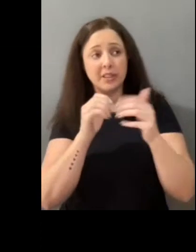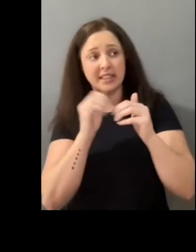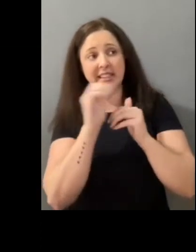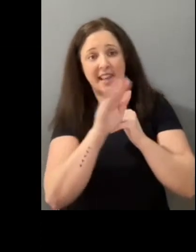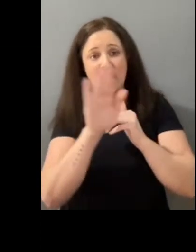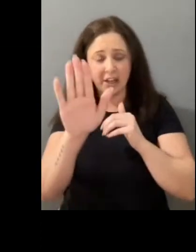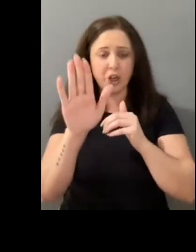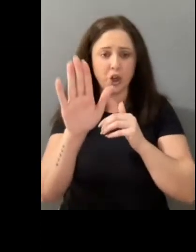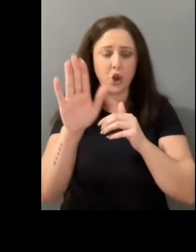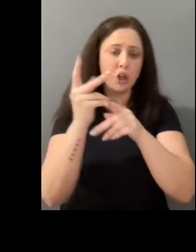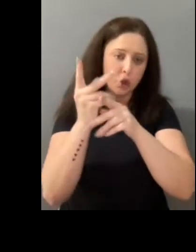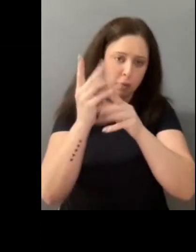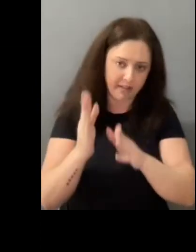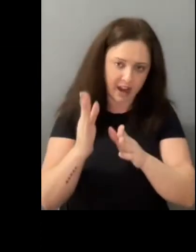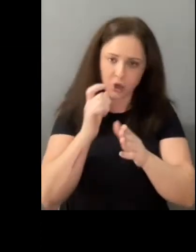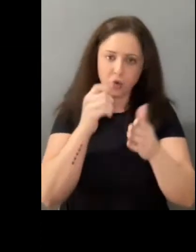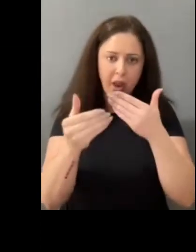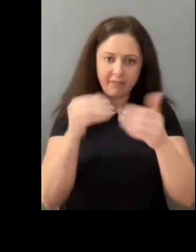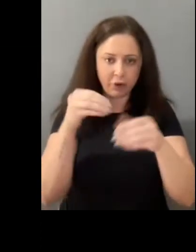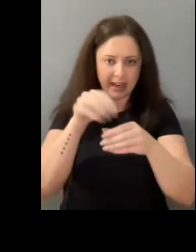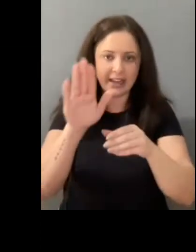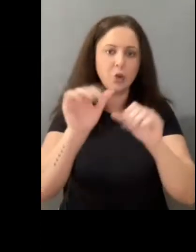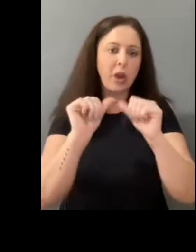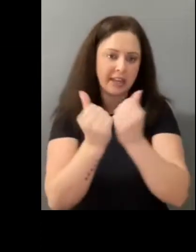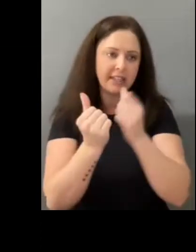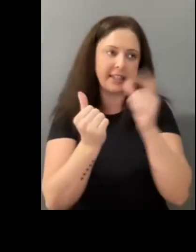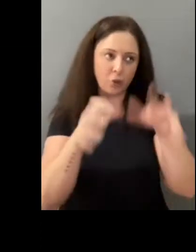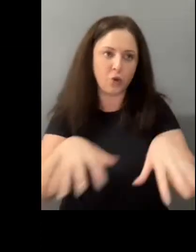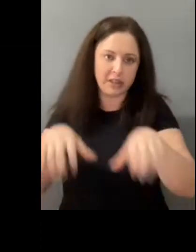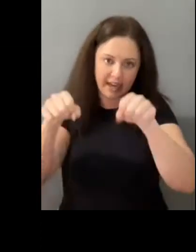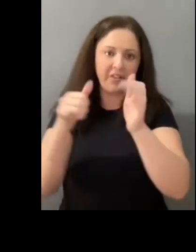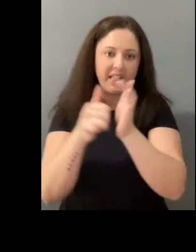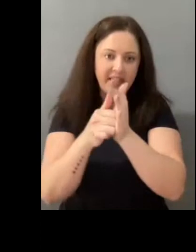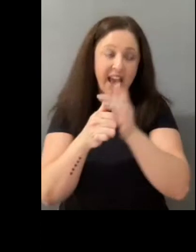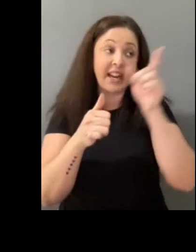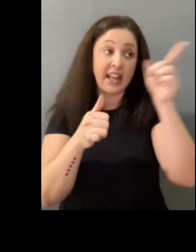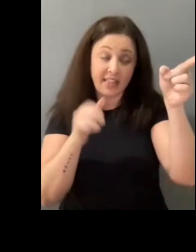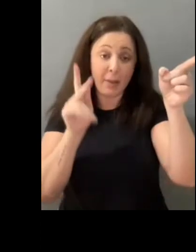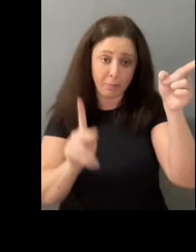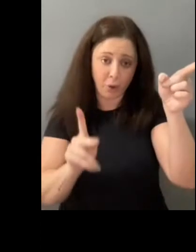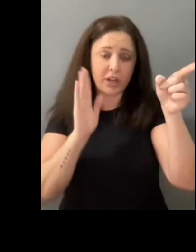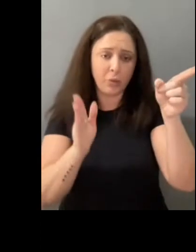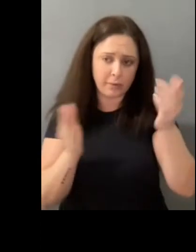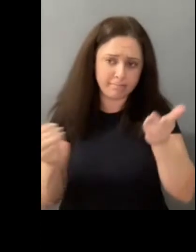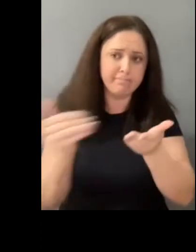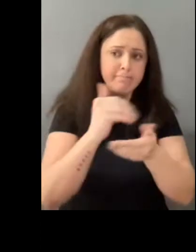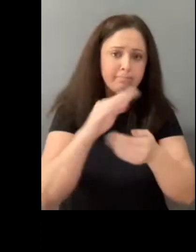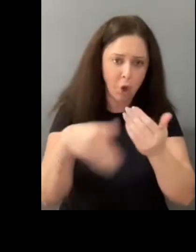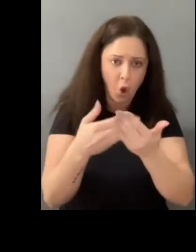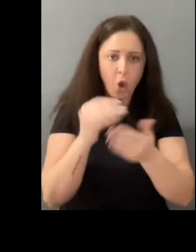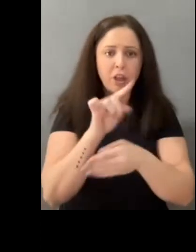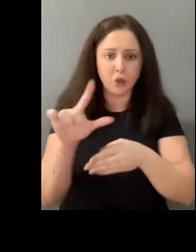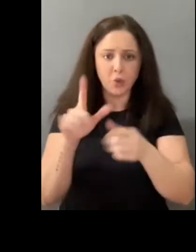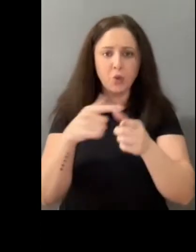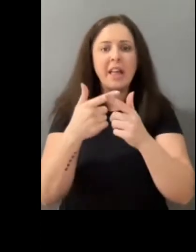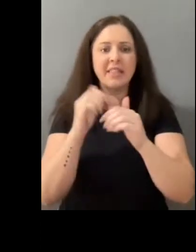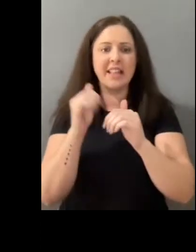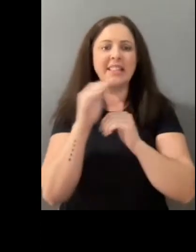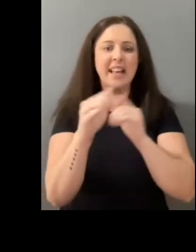your agency is handling that, and that individual will compile all of the tools and send them to PCG together through a